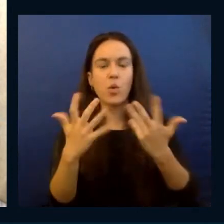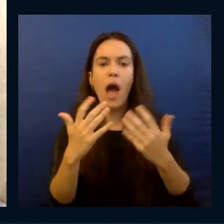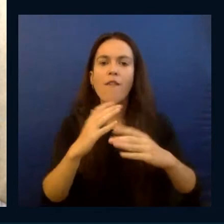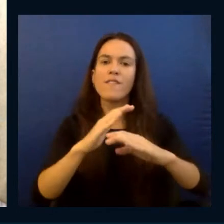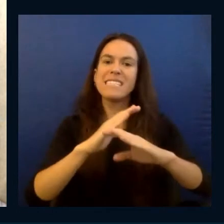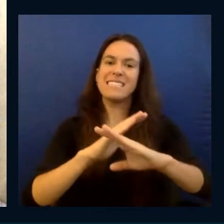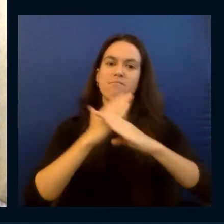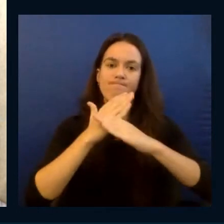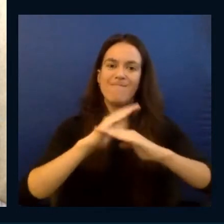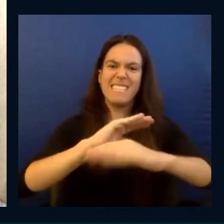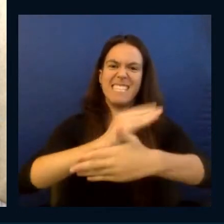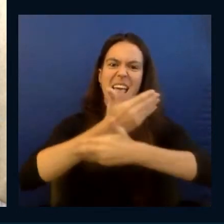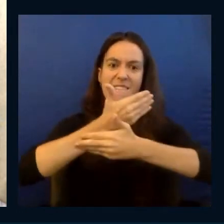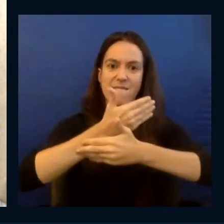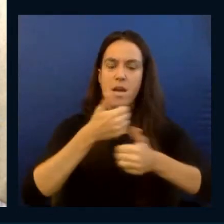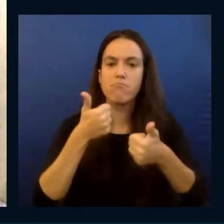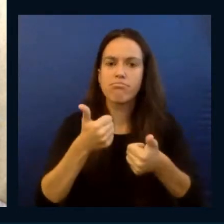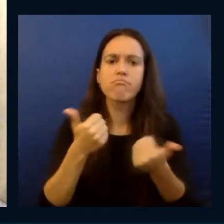manner?